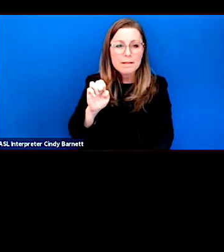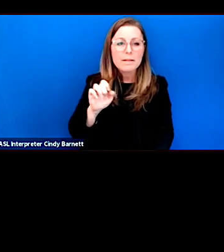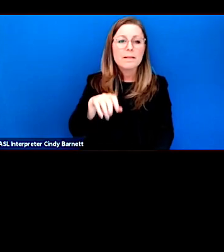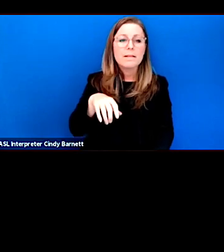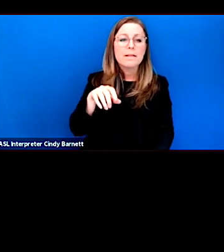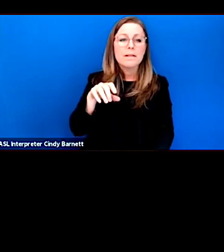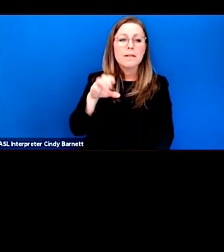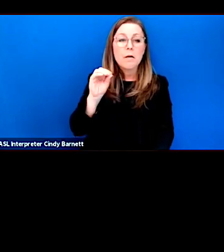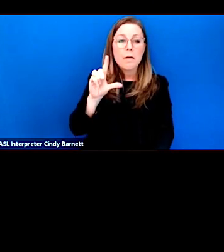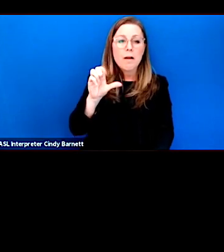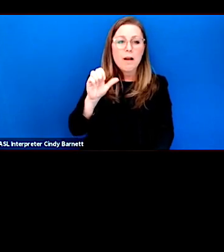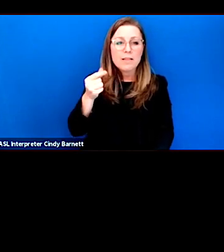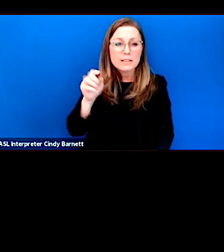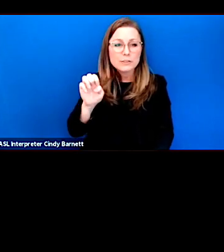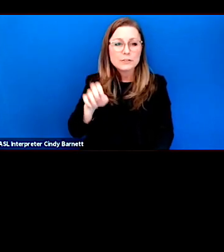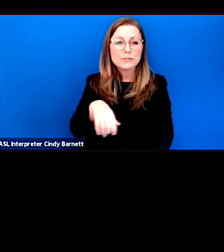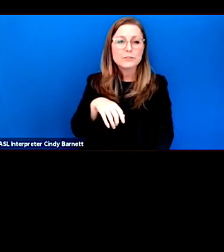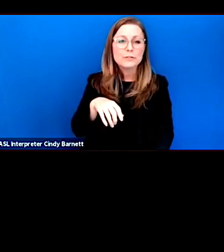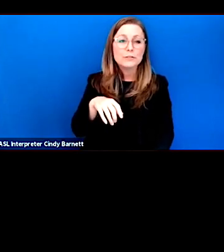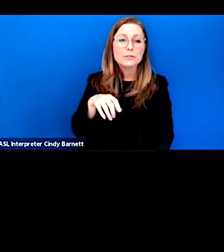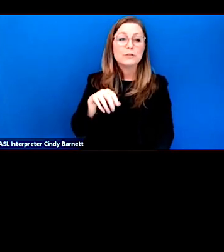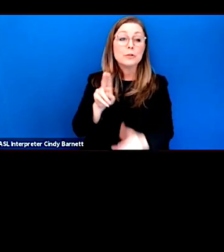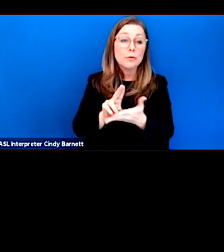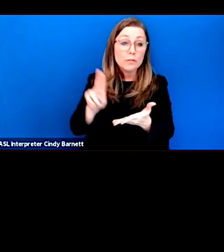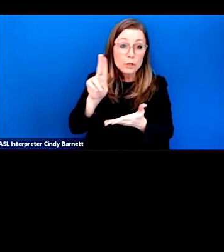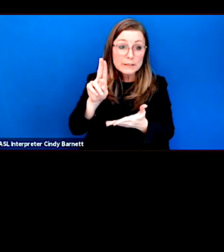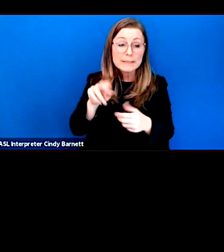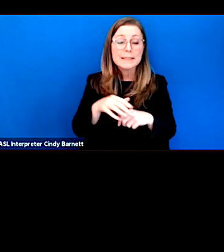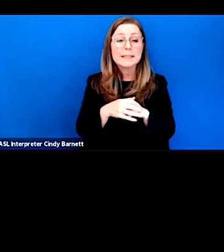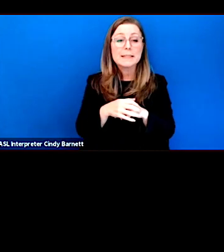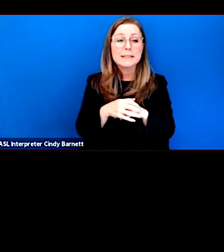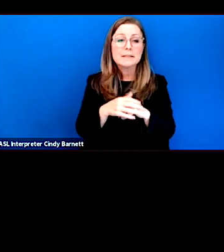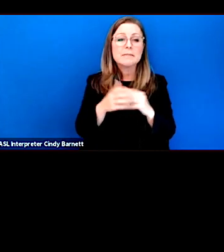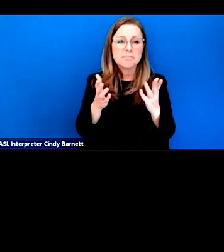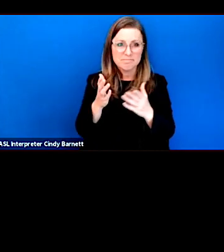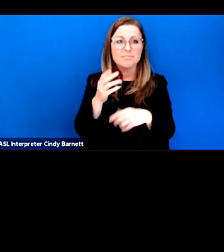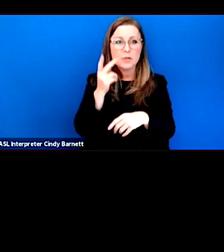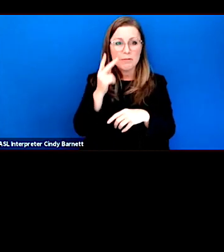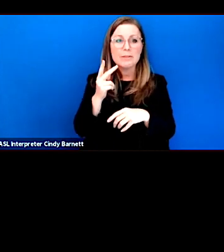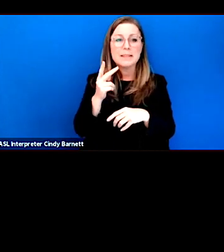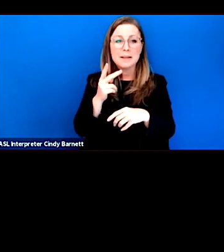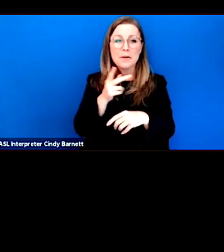And we see that there are words that continue to get bigger, like women of color.